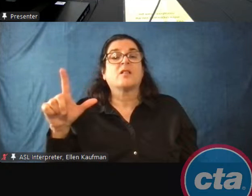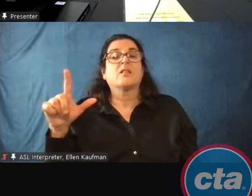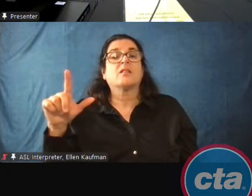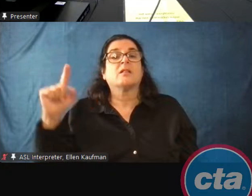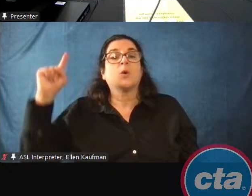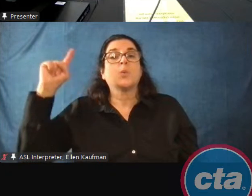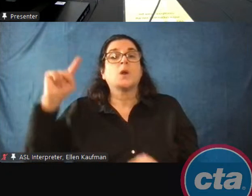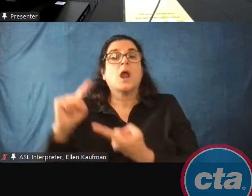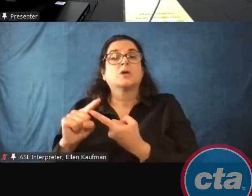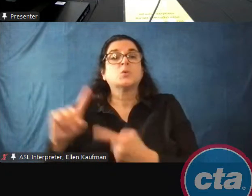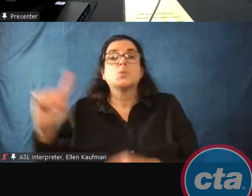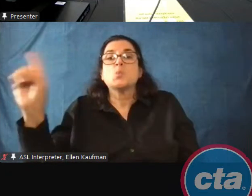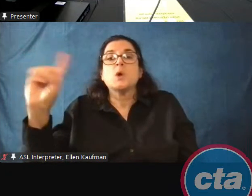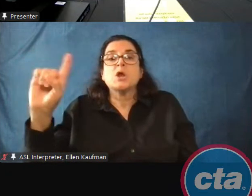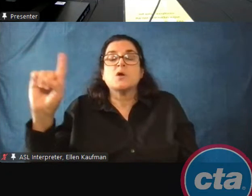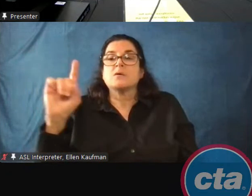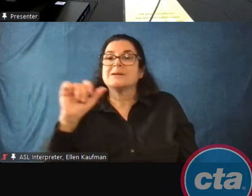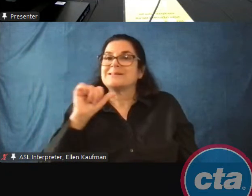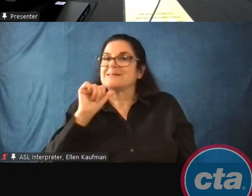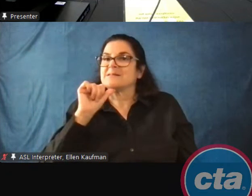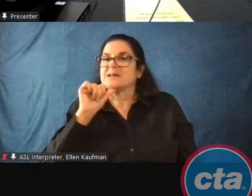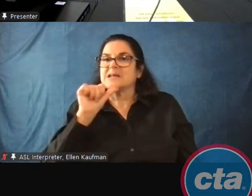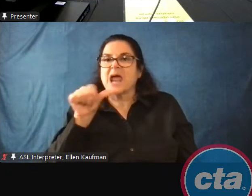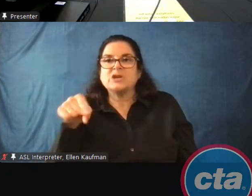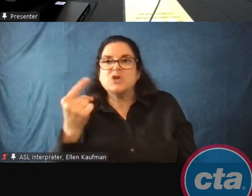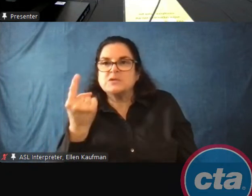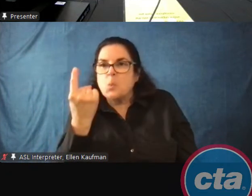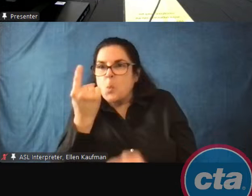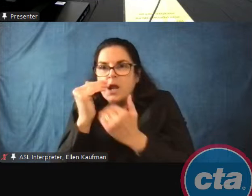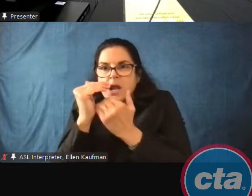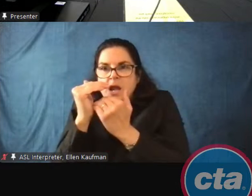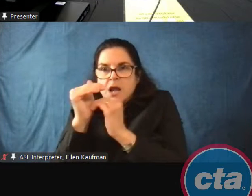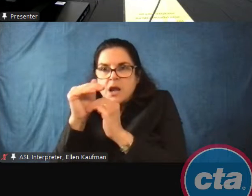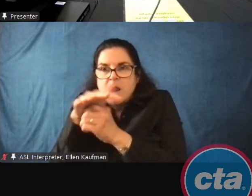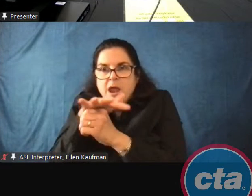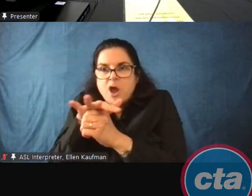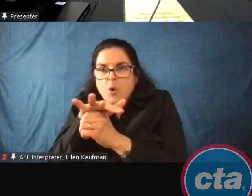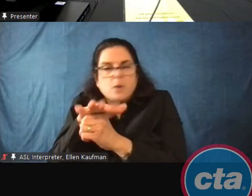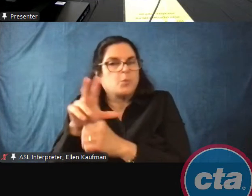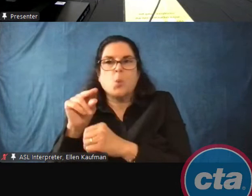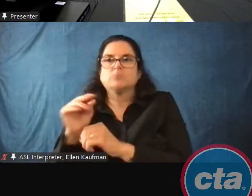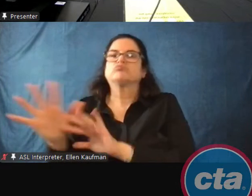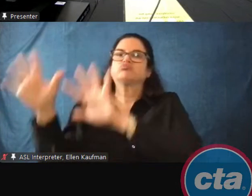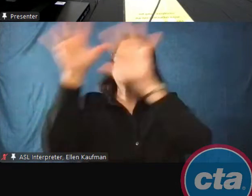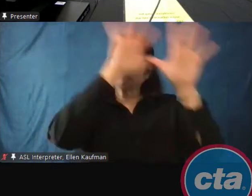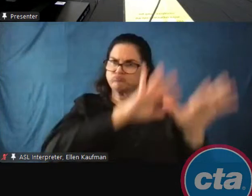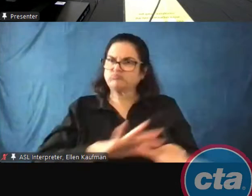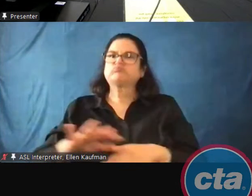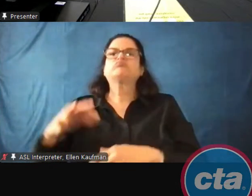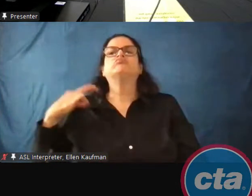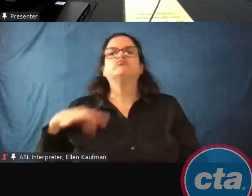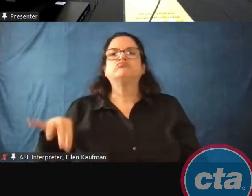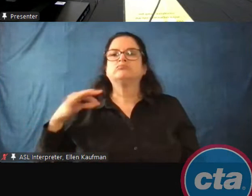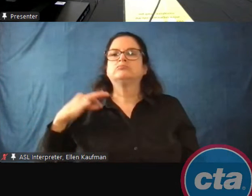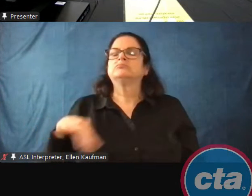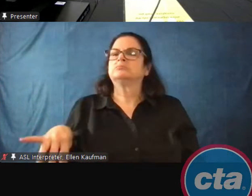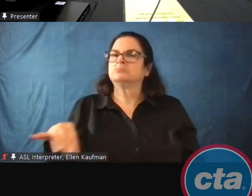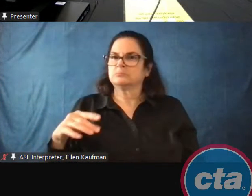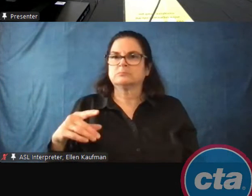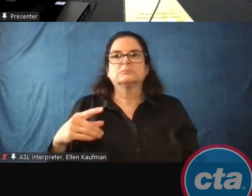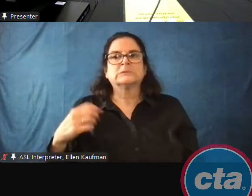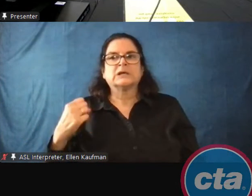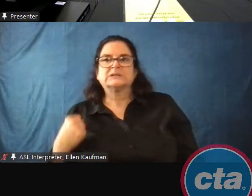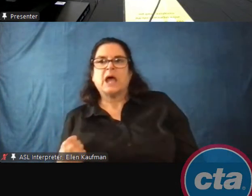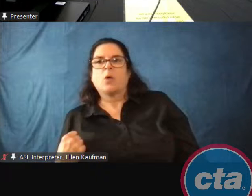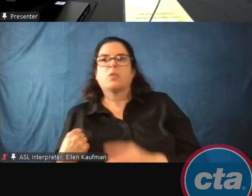throughout the city. This is not really specific area, so everybody benefits from a better transit from the south side to the